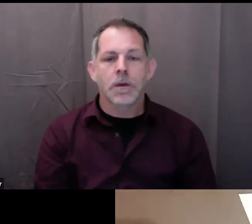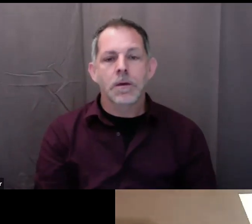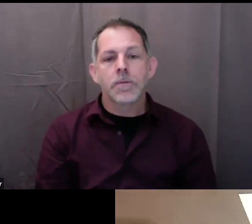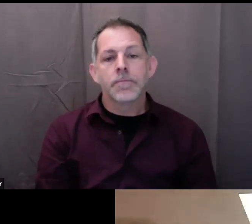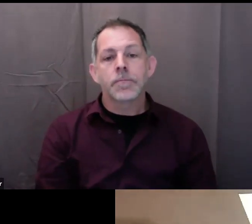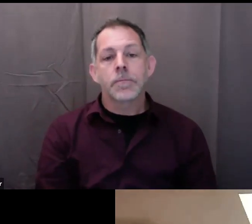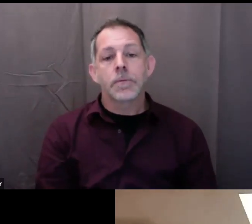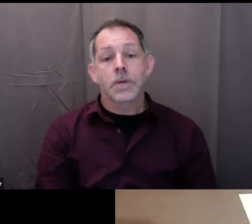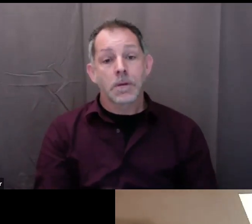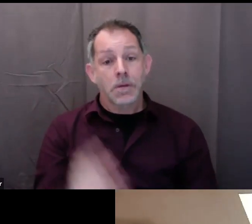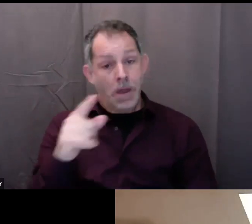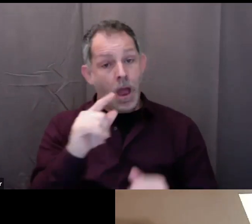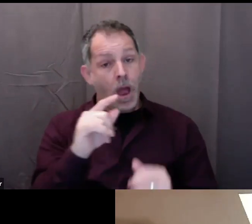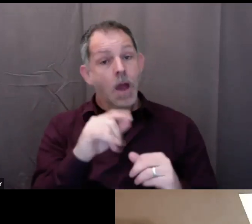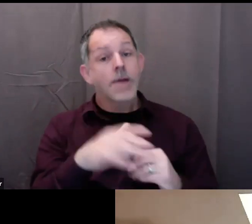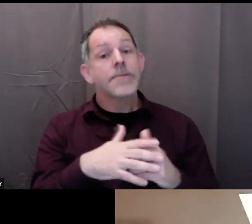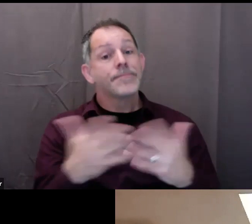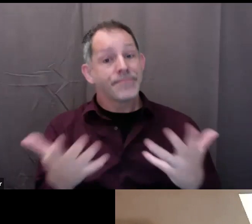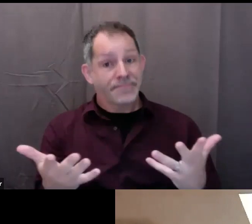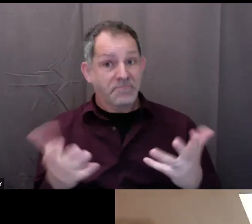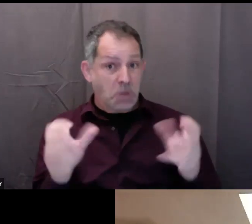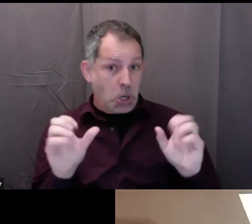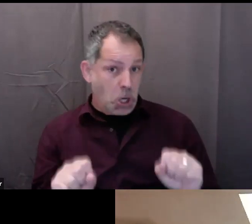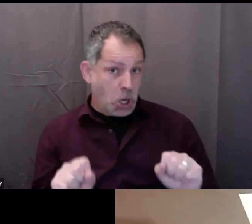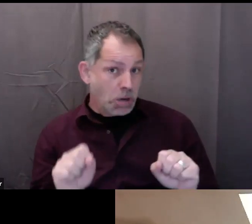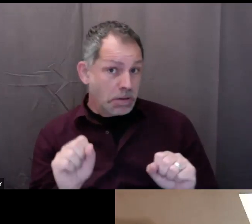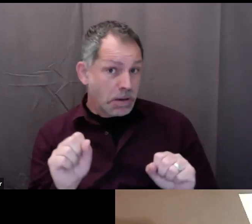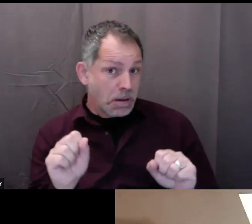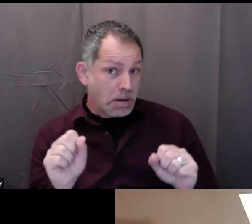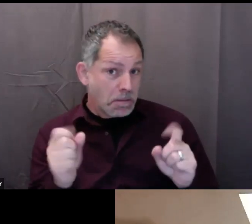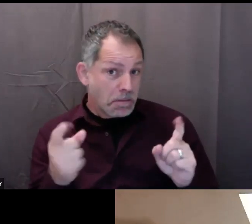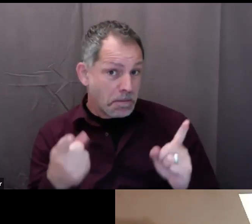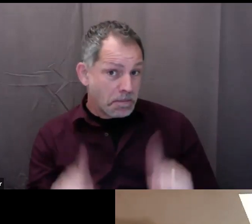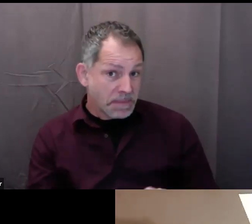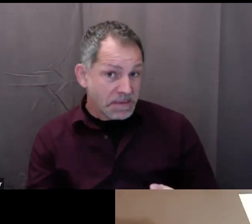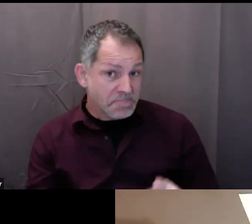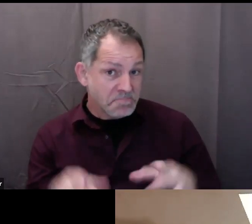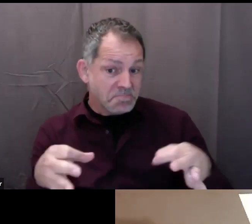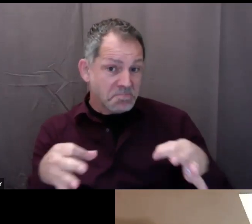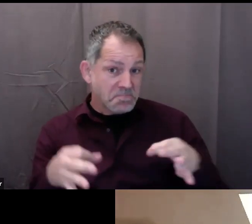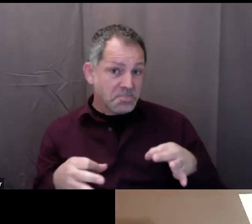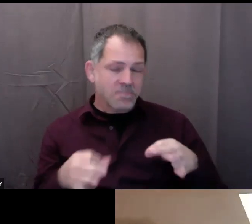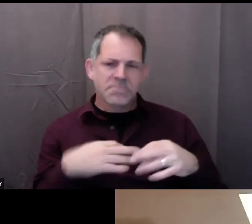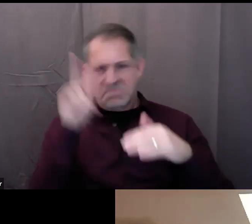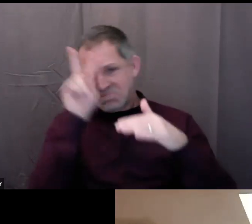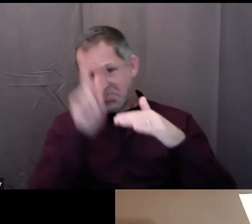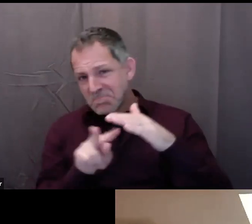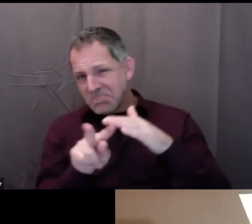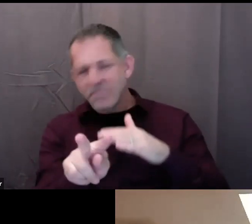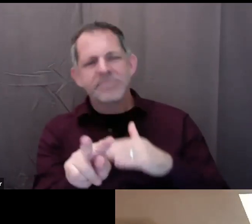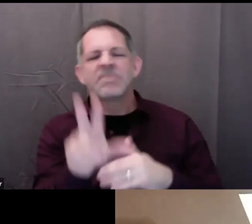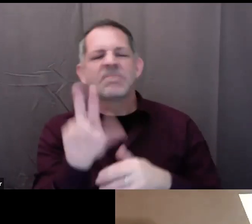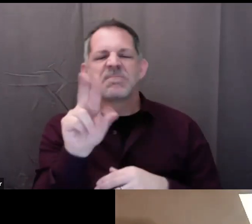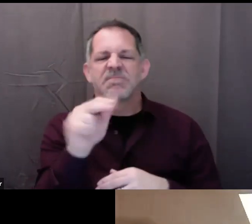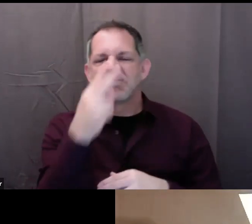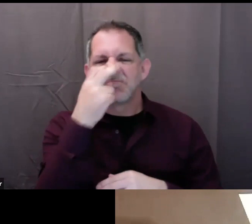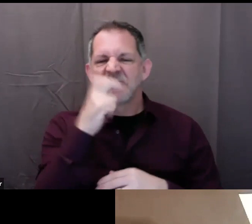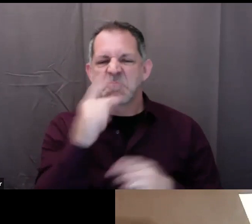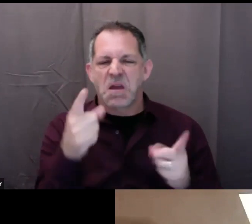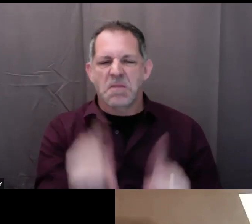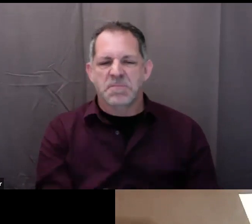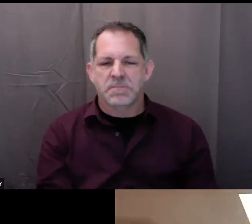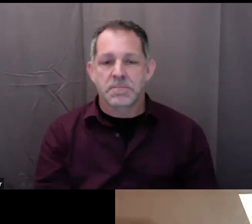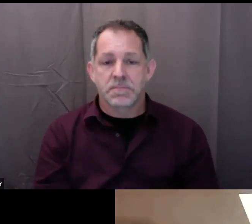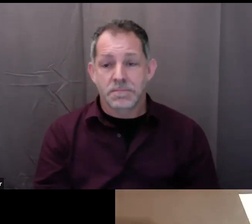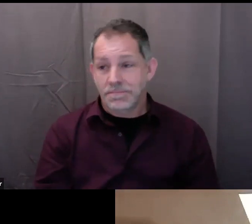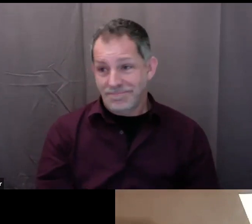anticipating that. And hopefully with the cooperation of all of us to take the